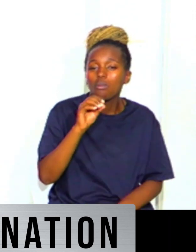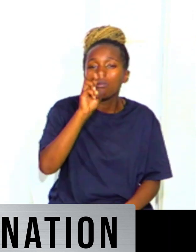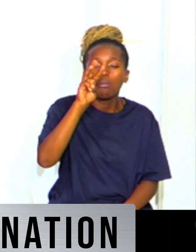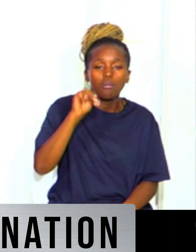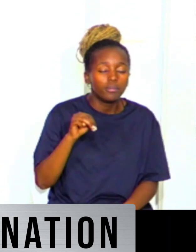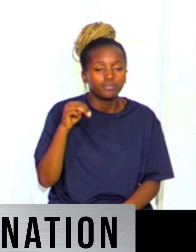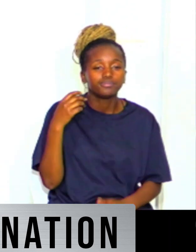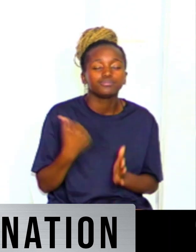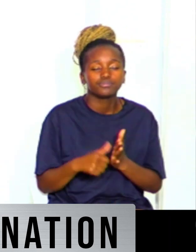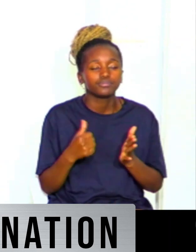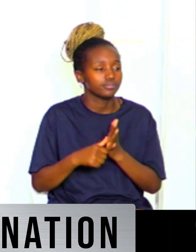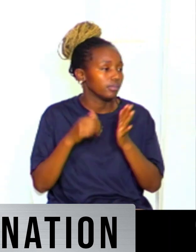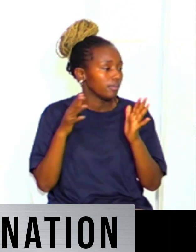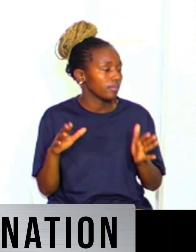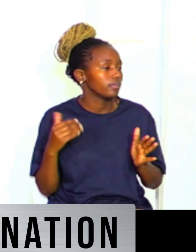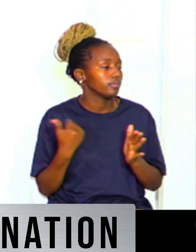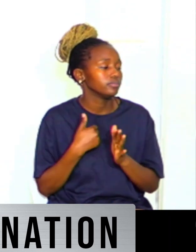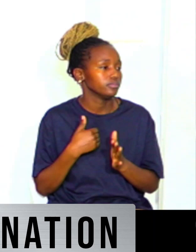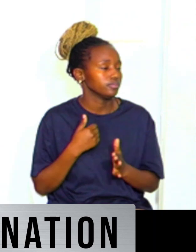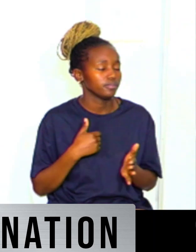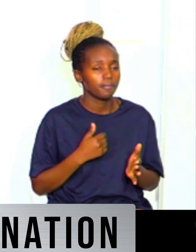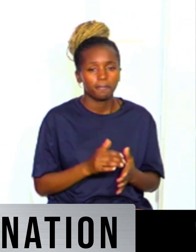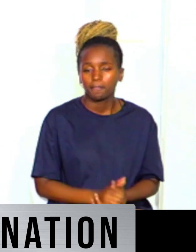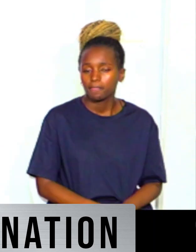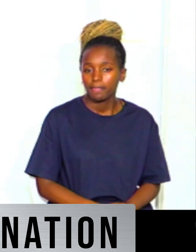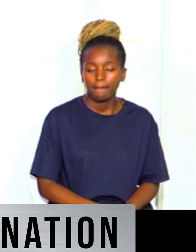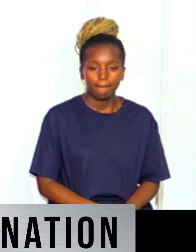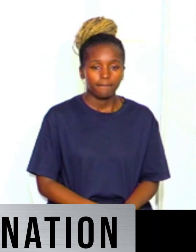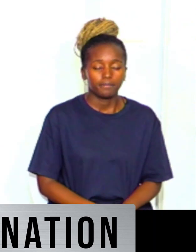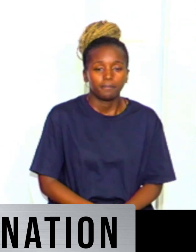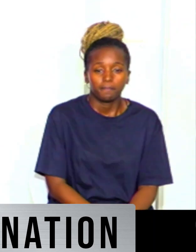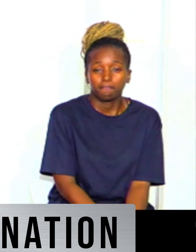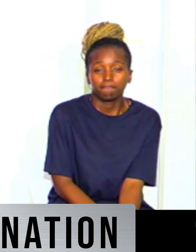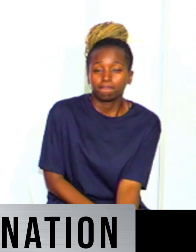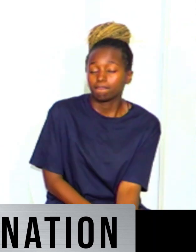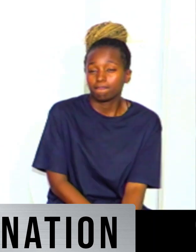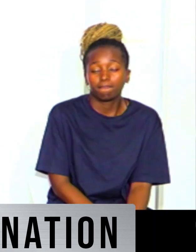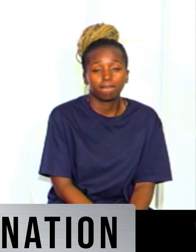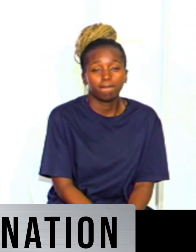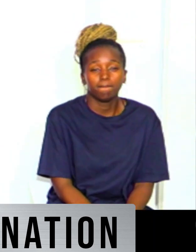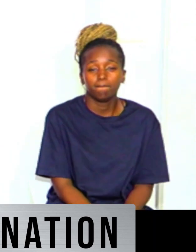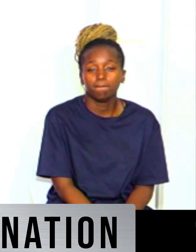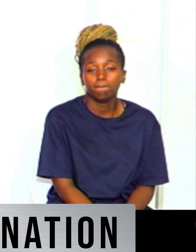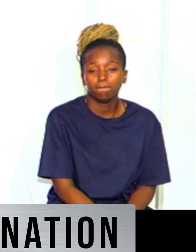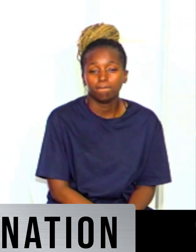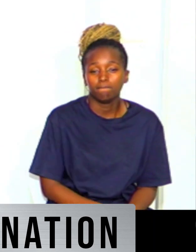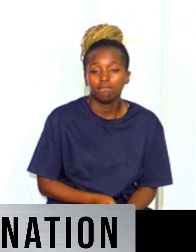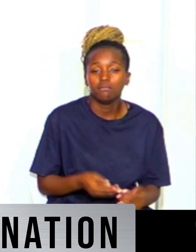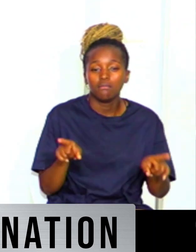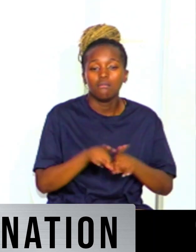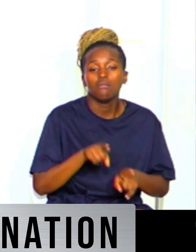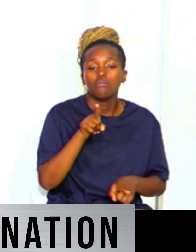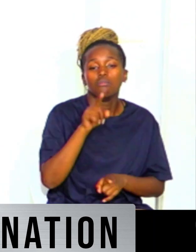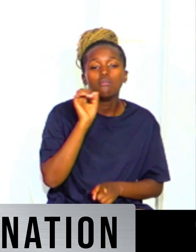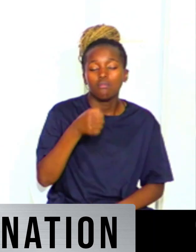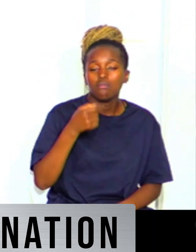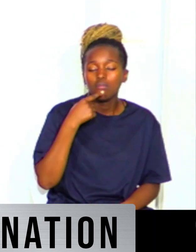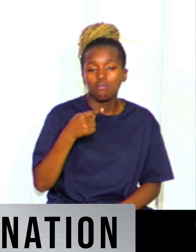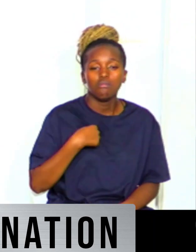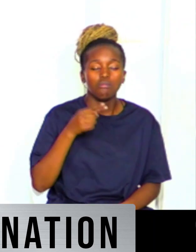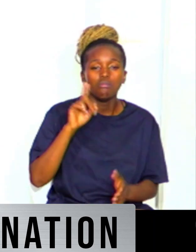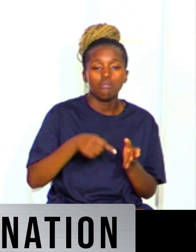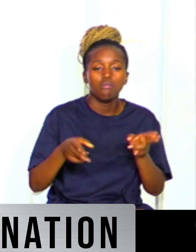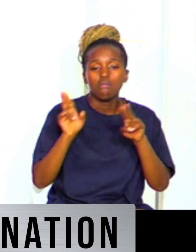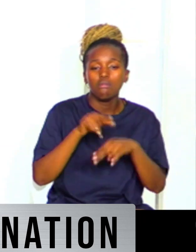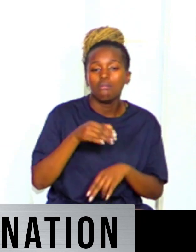Yes. And Orengo. Yeah. There seems to be some kind. Hapa tunachapa siasa. Yes. What's happening? Okay, What's happening in ODM? Jonah,